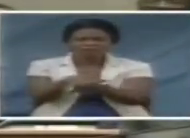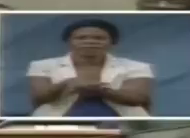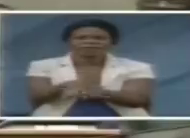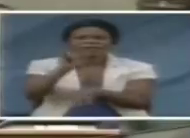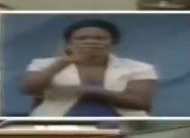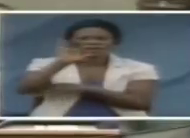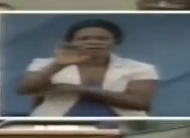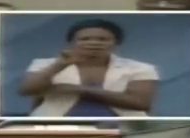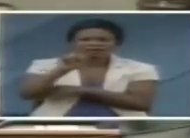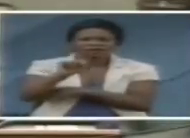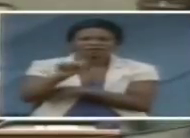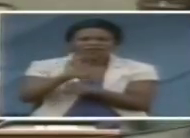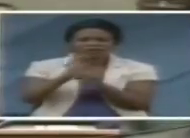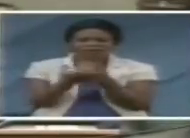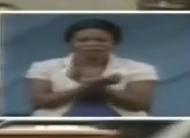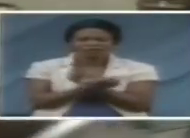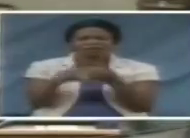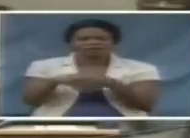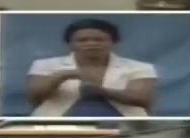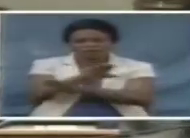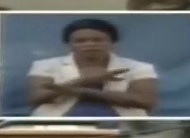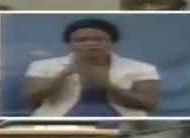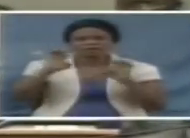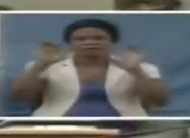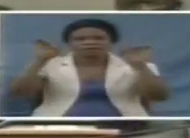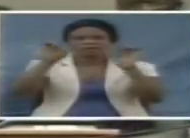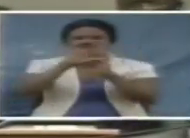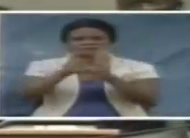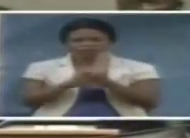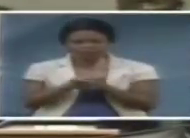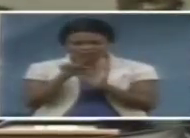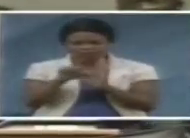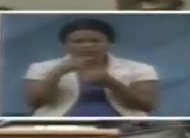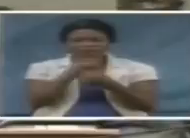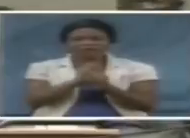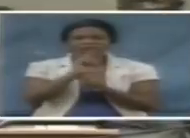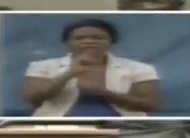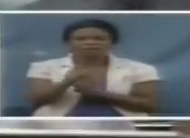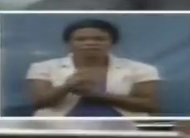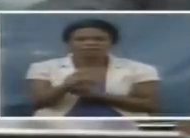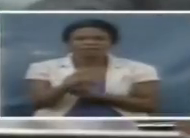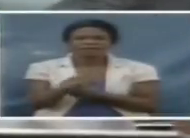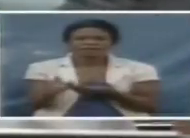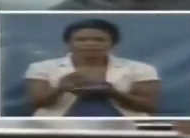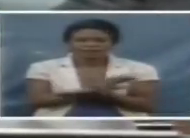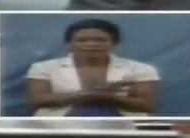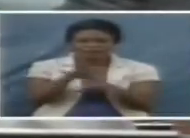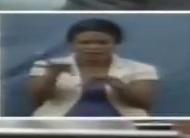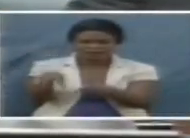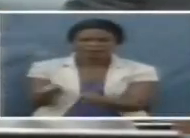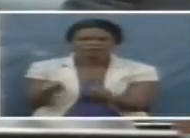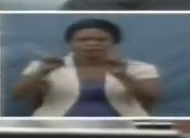mainstreaming of ICT culture in the Zambian education curriculum. This is to ensure